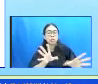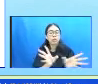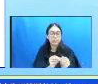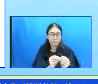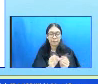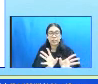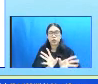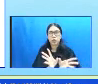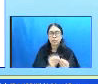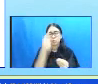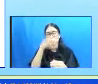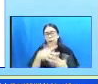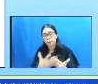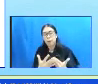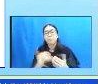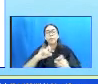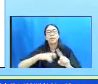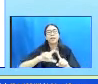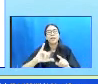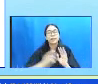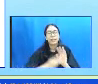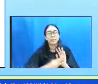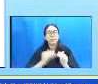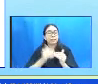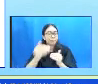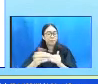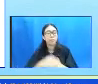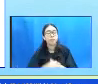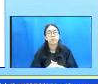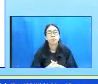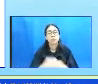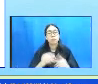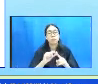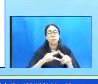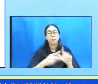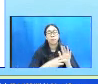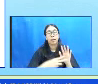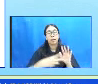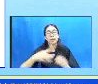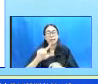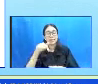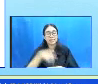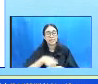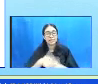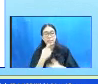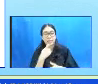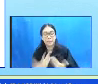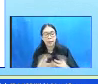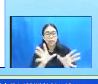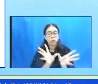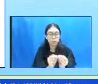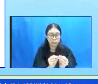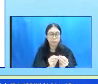panel aims to underline the importance of inclusion of vulnerable groups in climate action and the essential